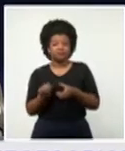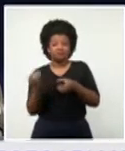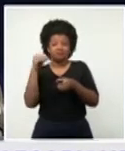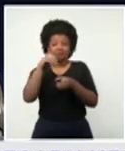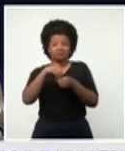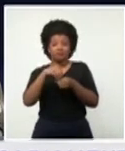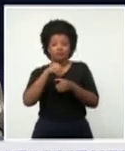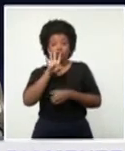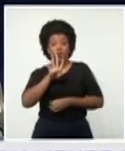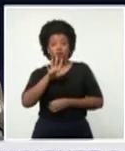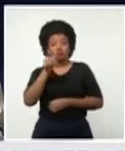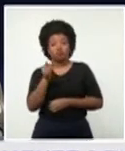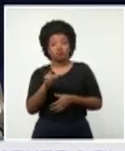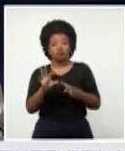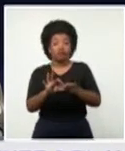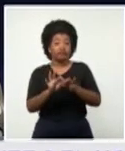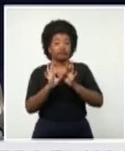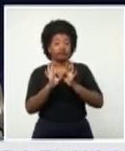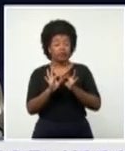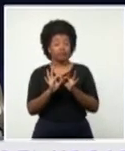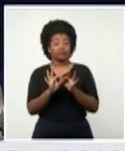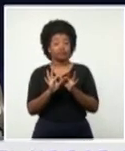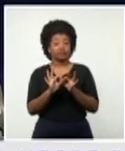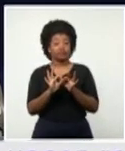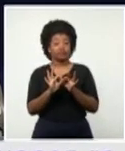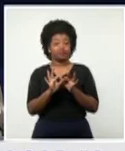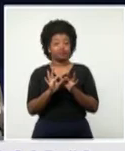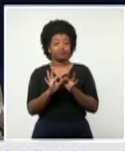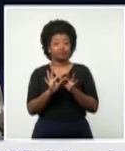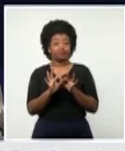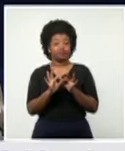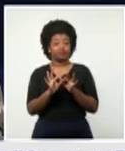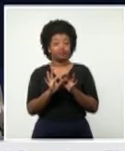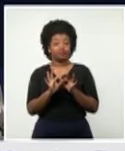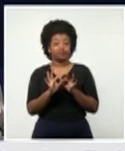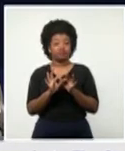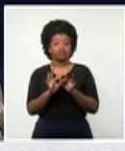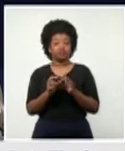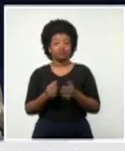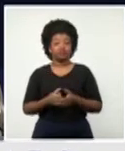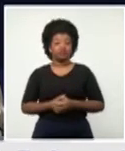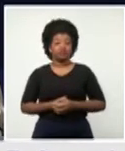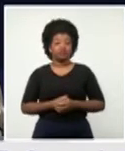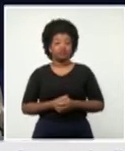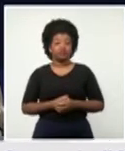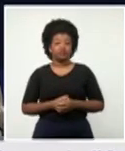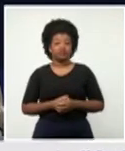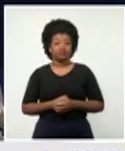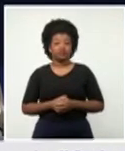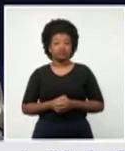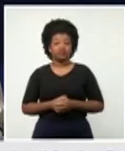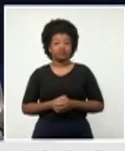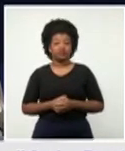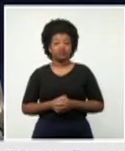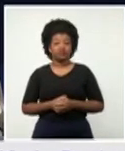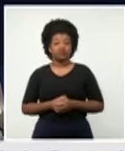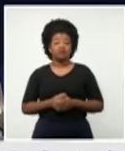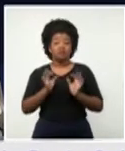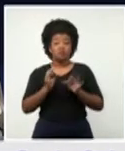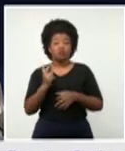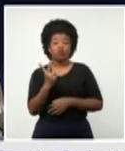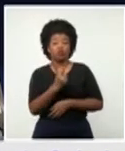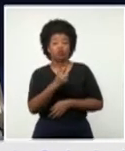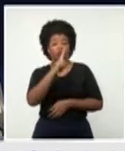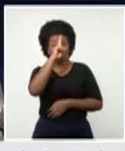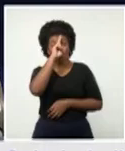4 additional of patients in serious condition, 2 in the Salvador Allende and 2 in the Dr. Luis Diaz